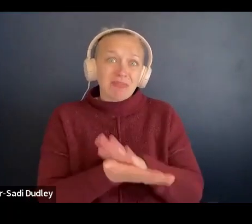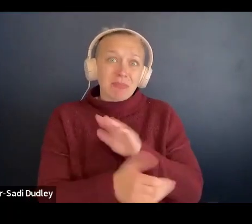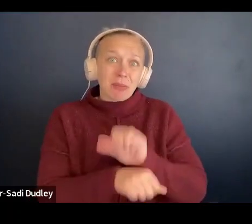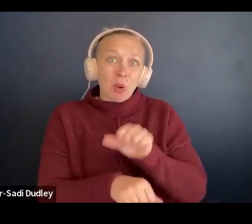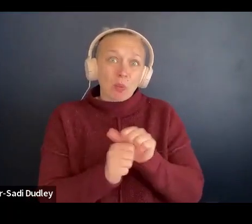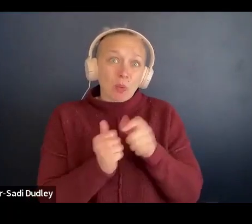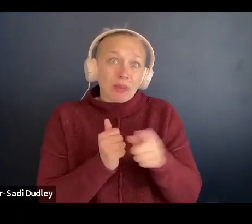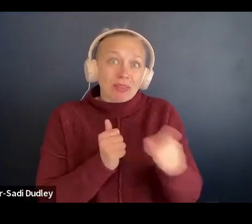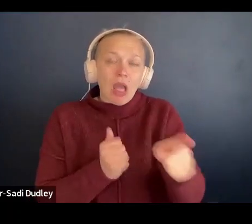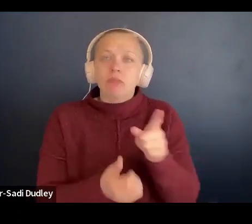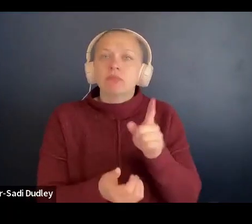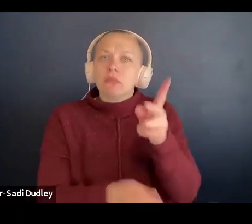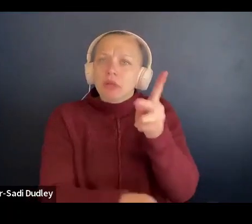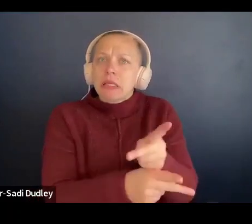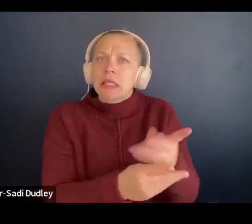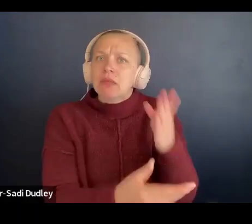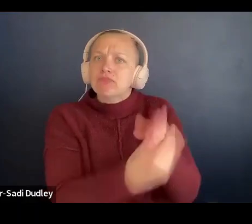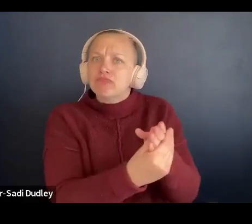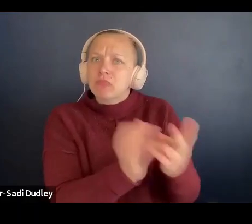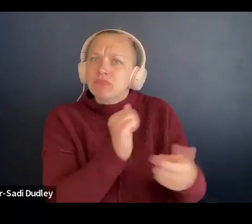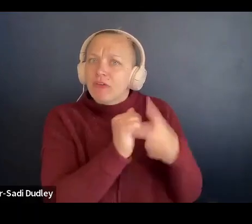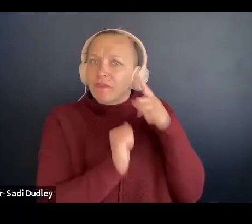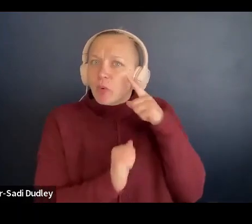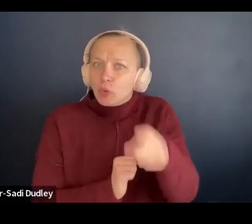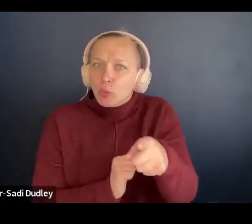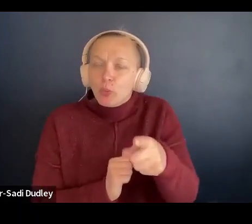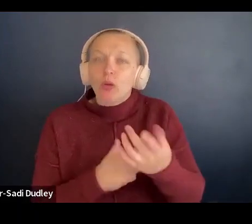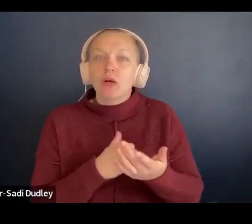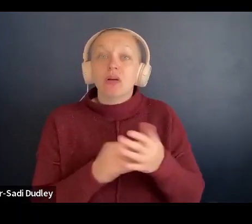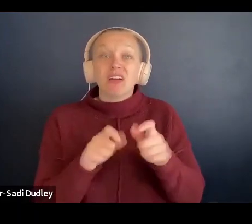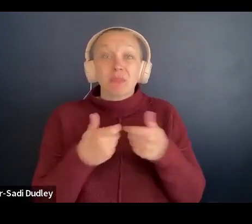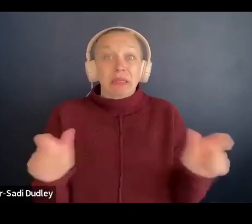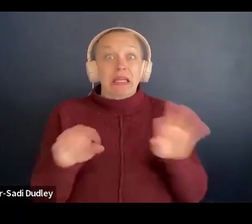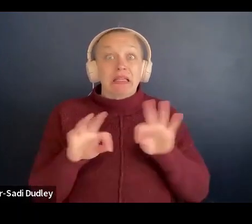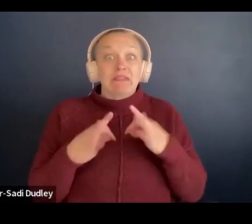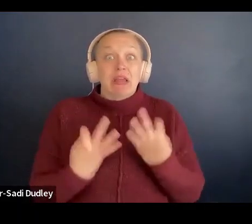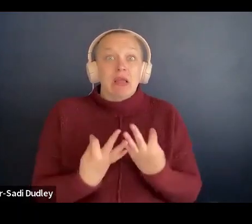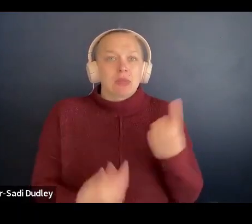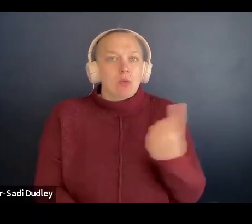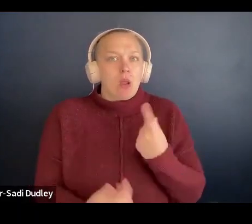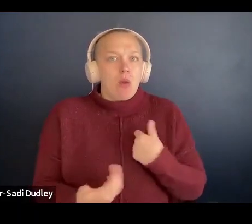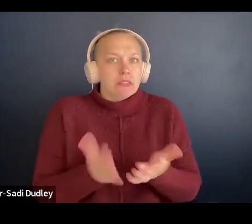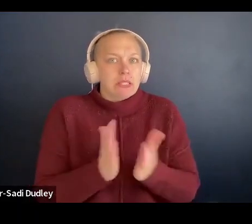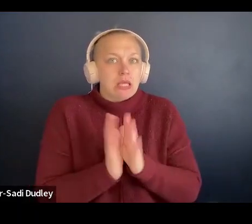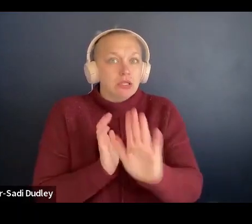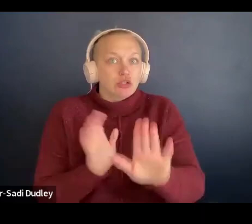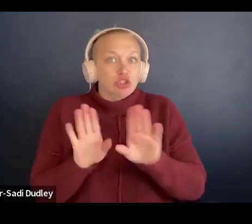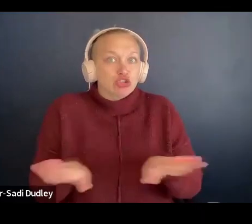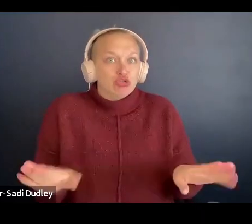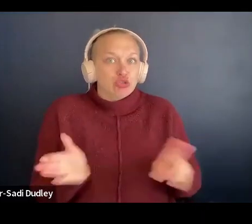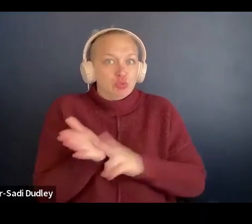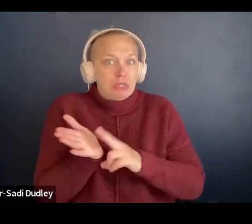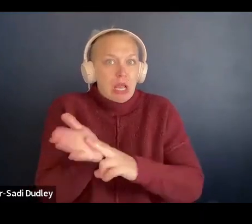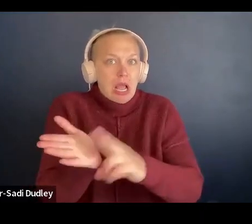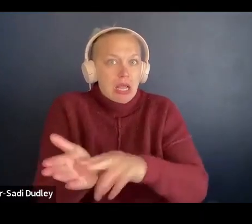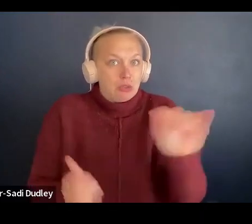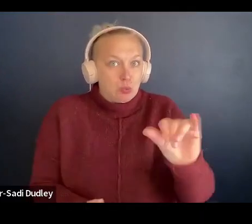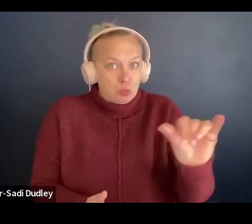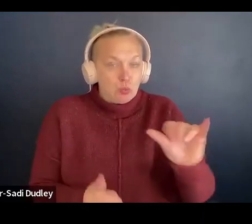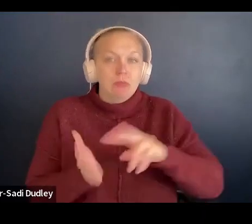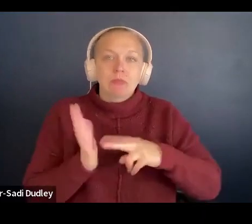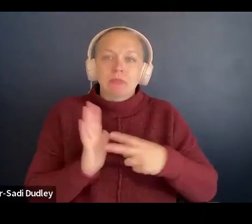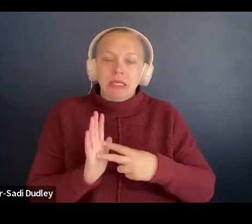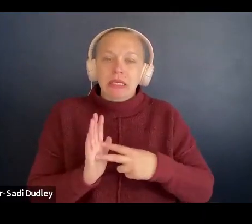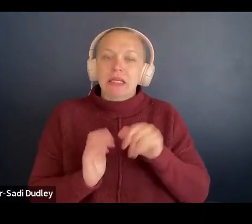signed. If you have a big family, we actually ask for almost all of your children to sign for a cremation. So it's